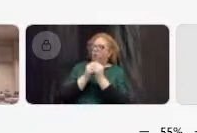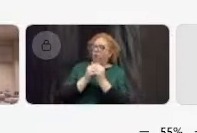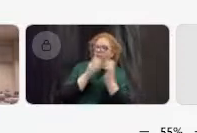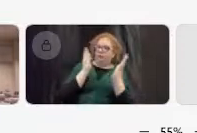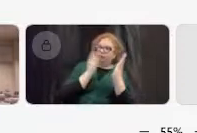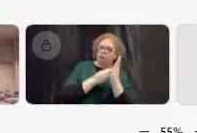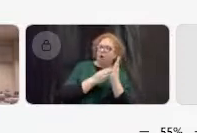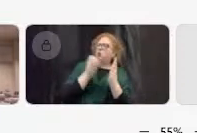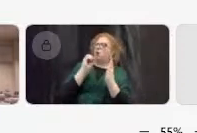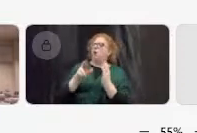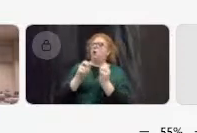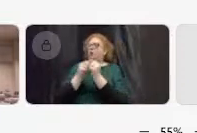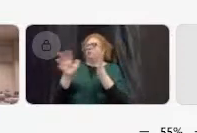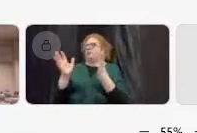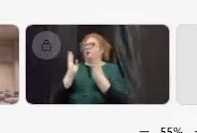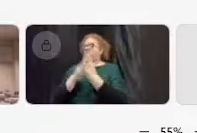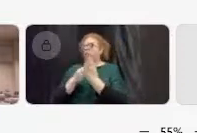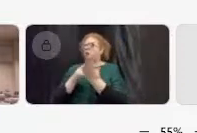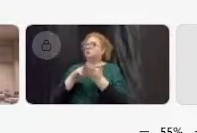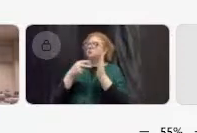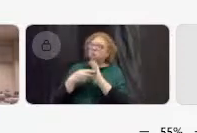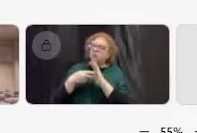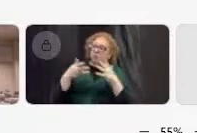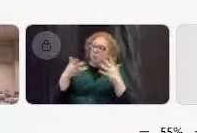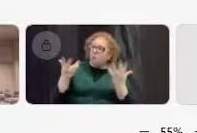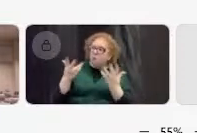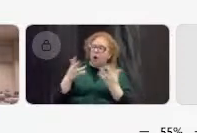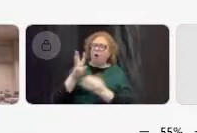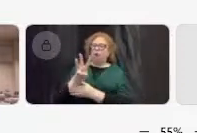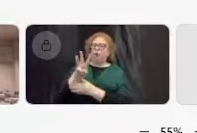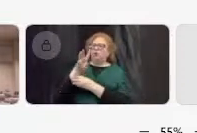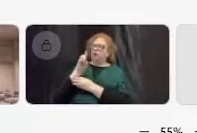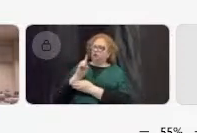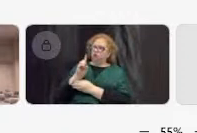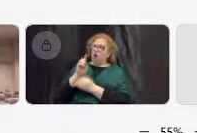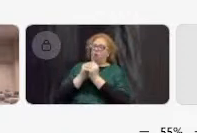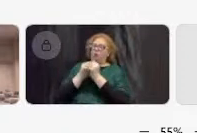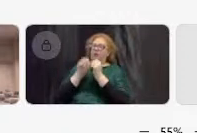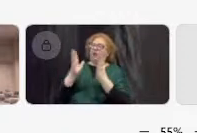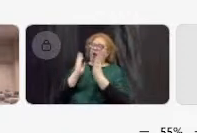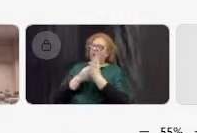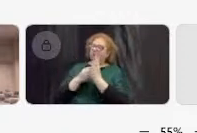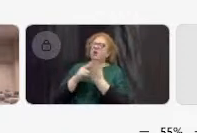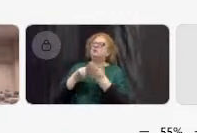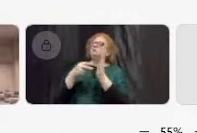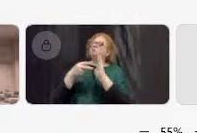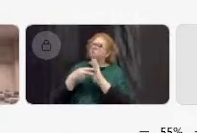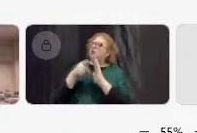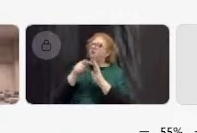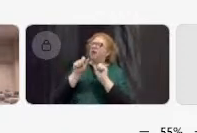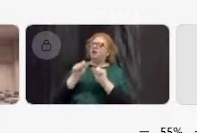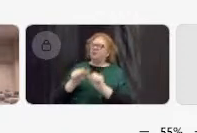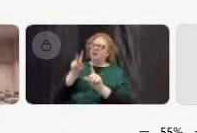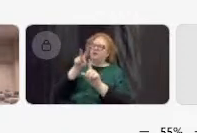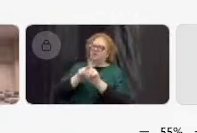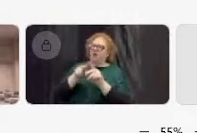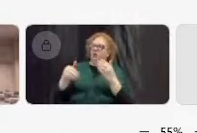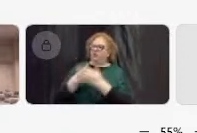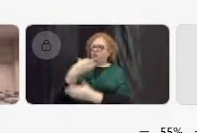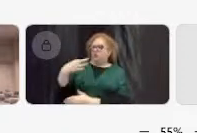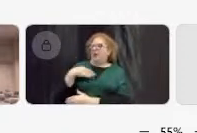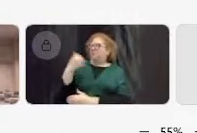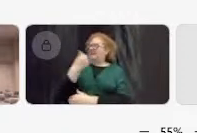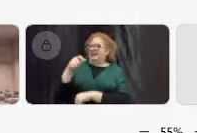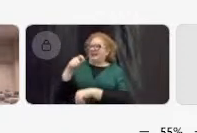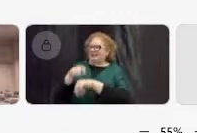What that means is if the withdrawal is put without prejudice, that means they can file a new application at any time.